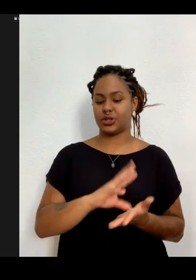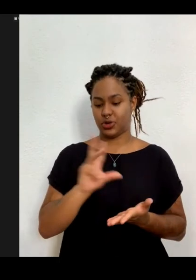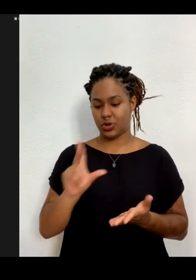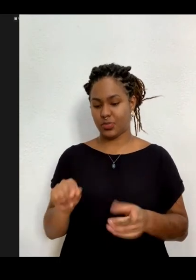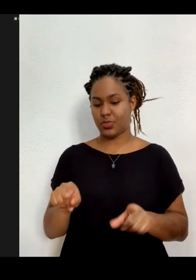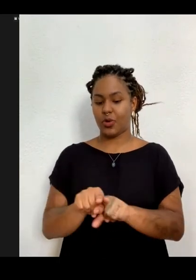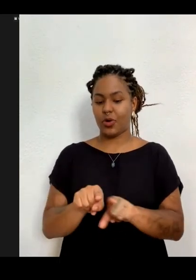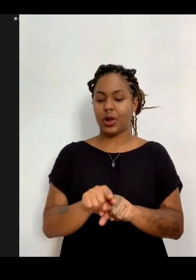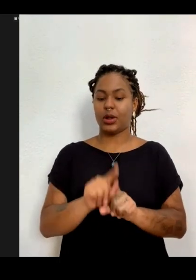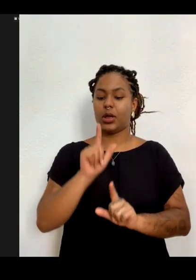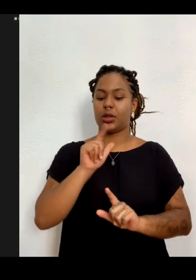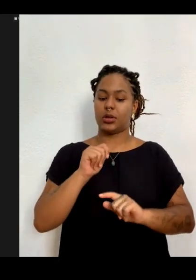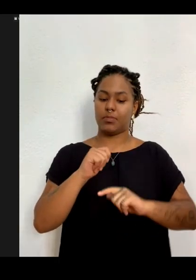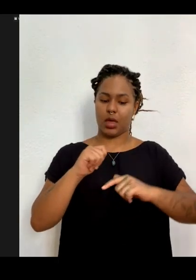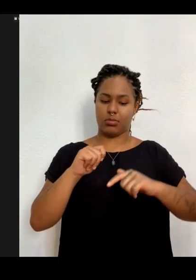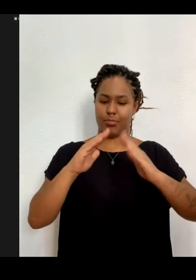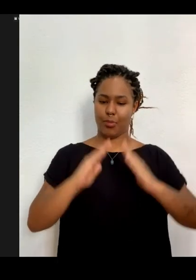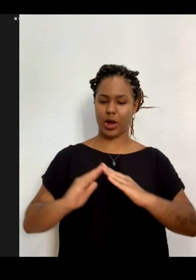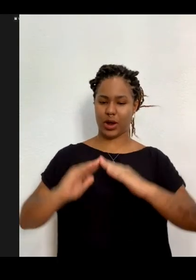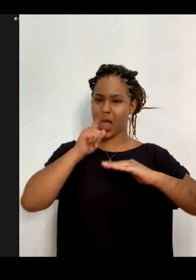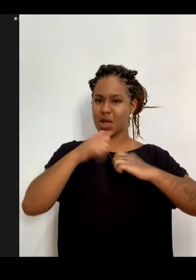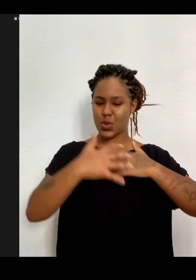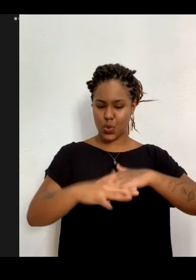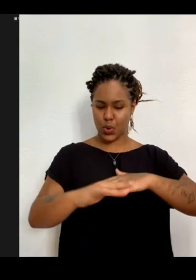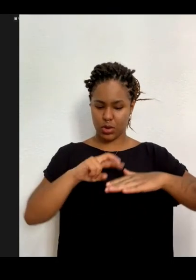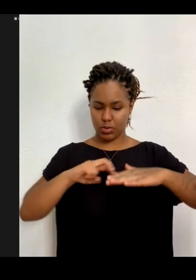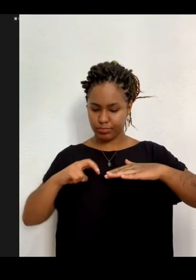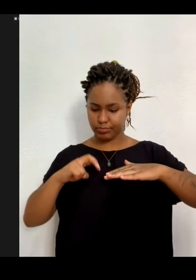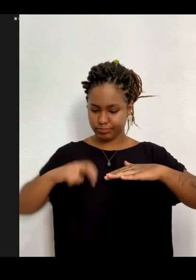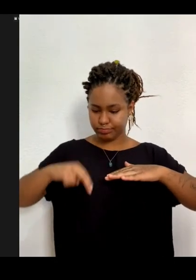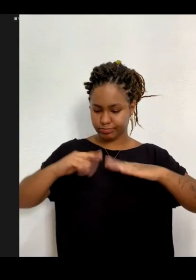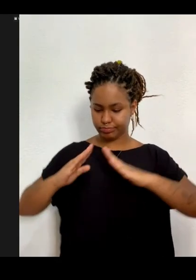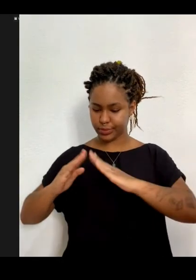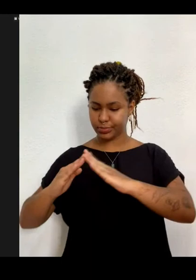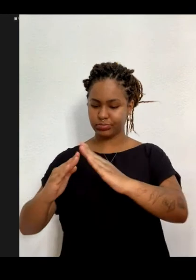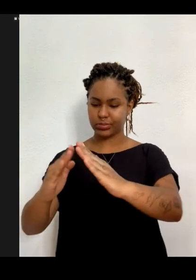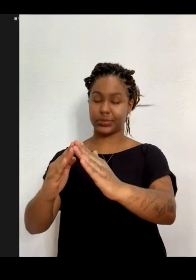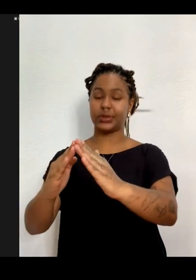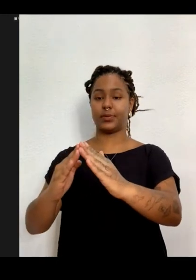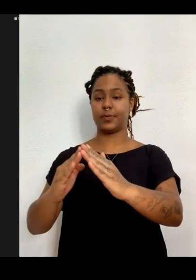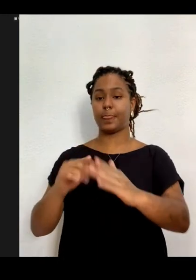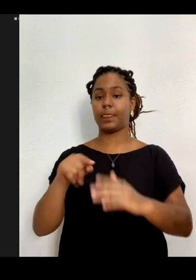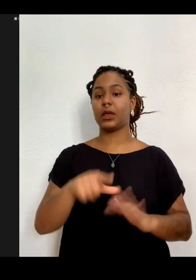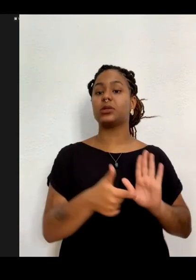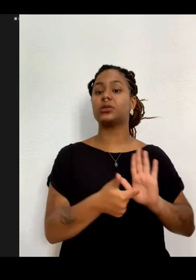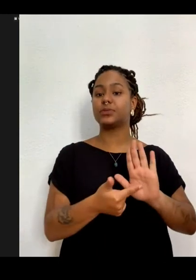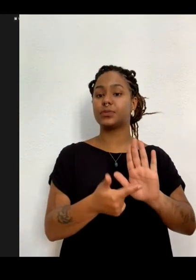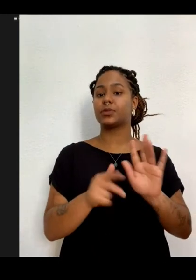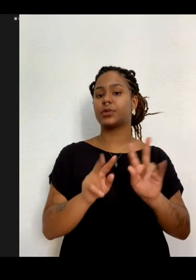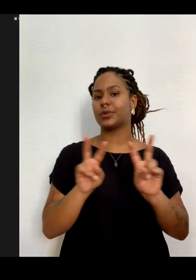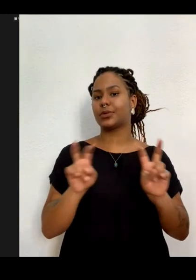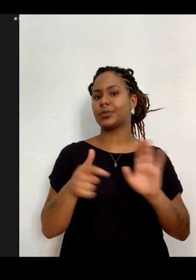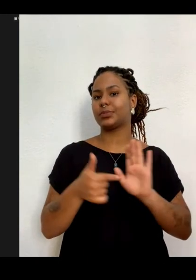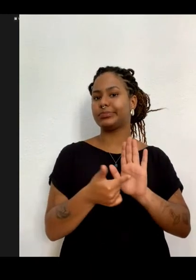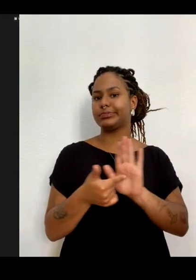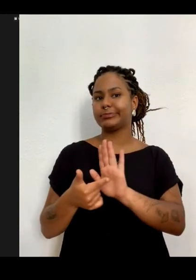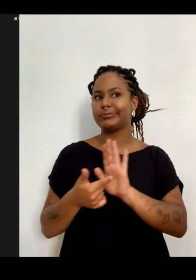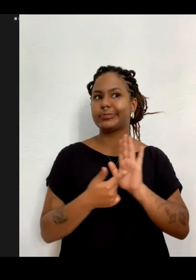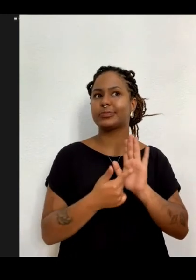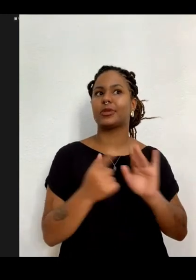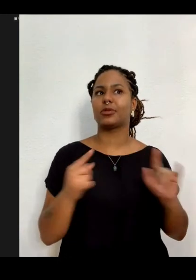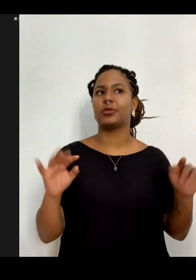the last case issue photos Like a Stone the the